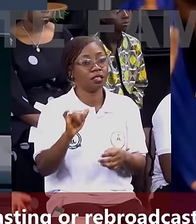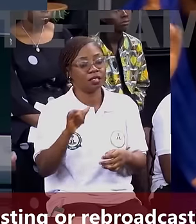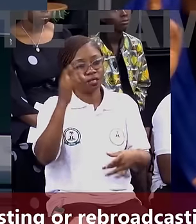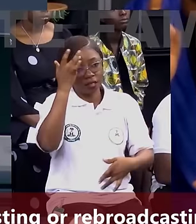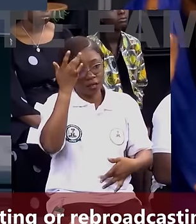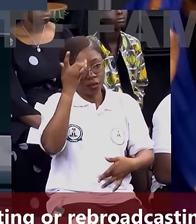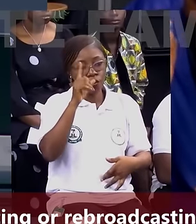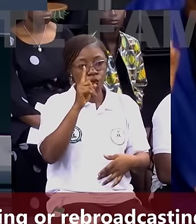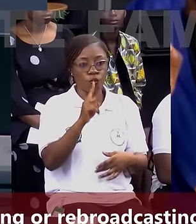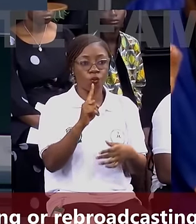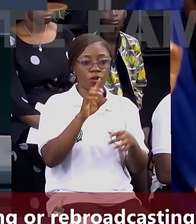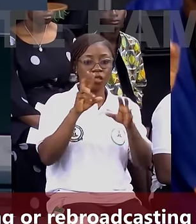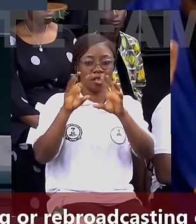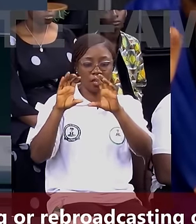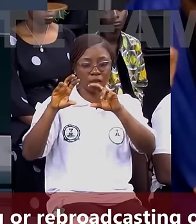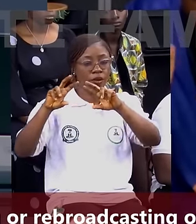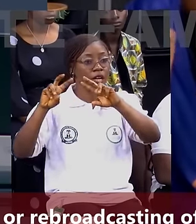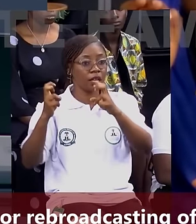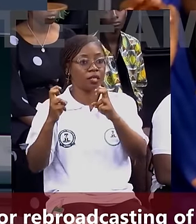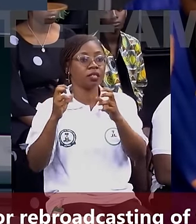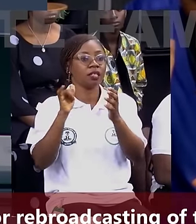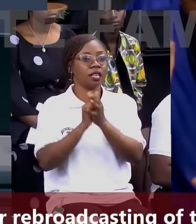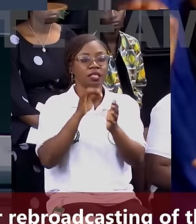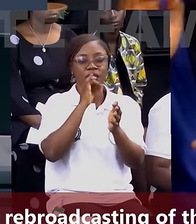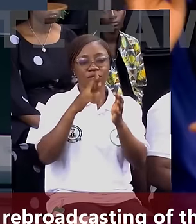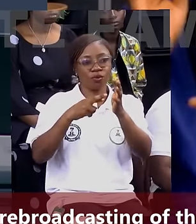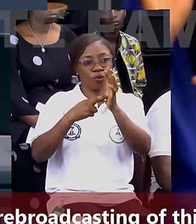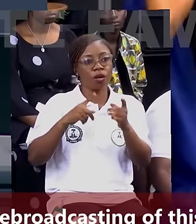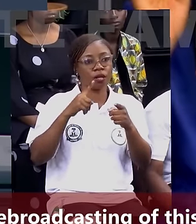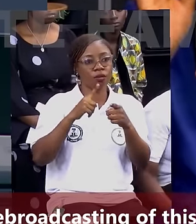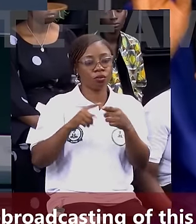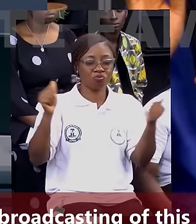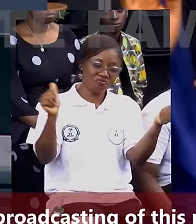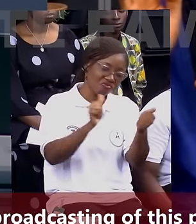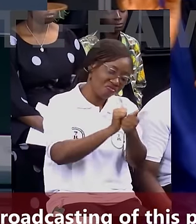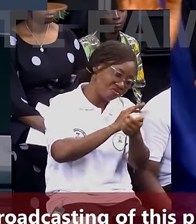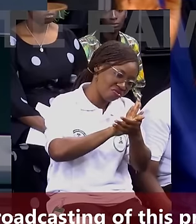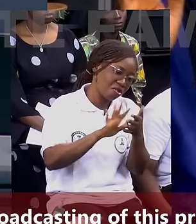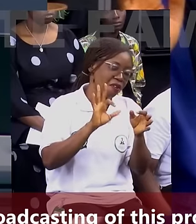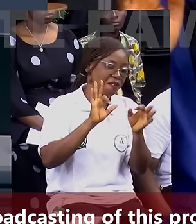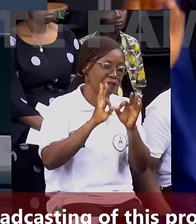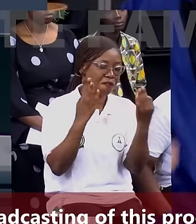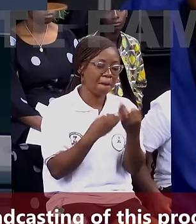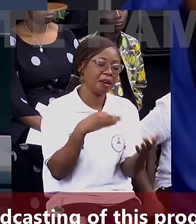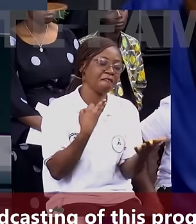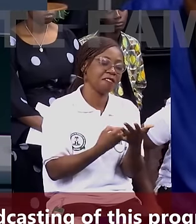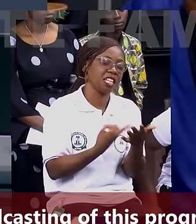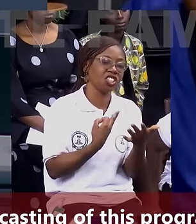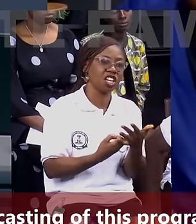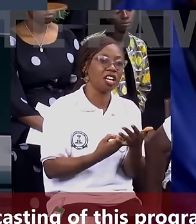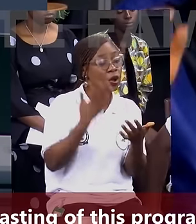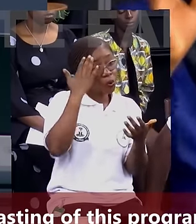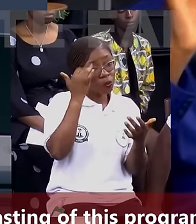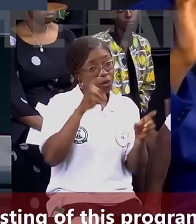case of end-stage kidney disease is all that is required to wreck a family financially. Yes. Why did I say